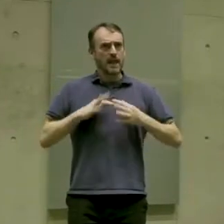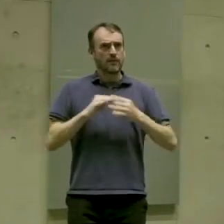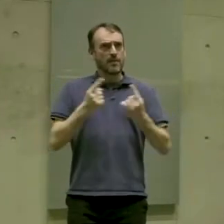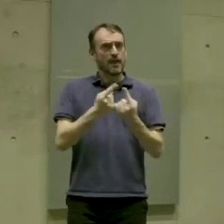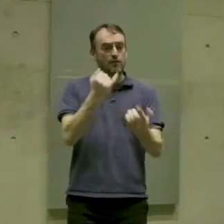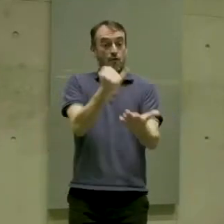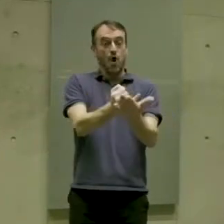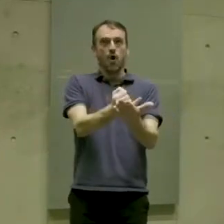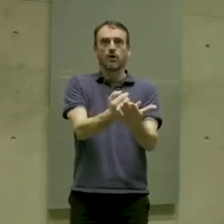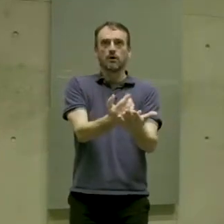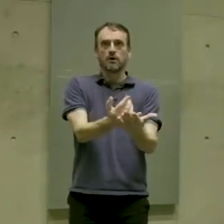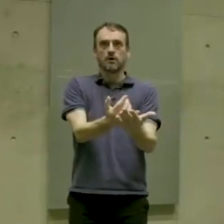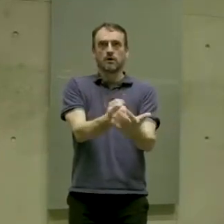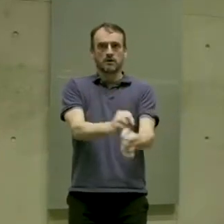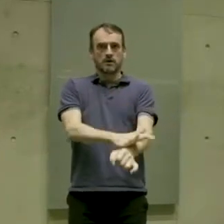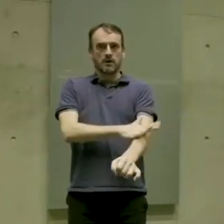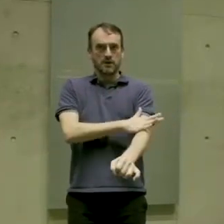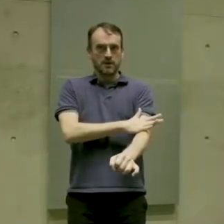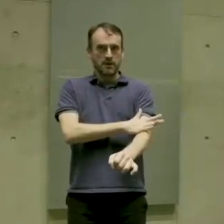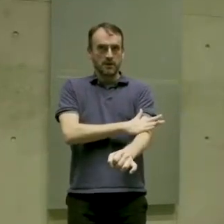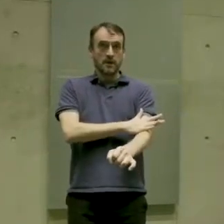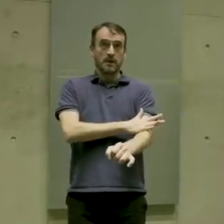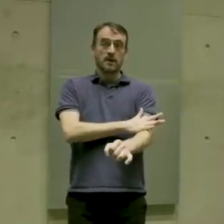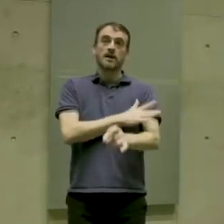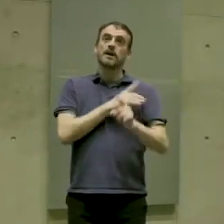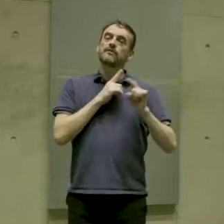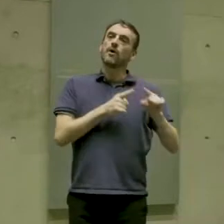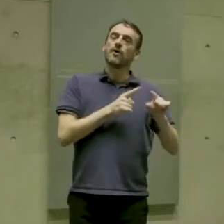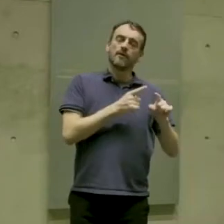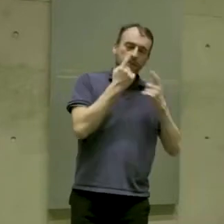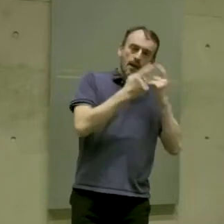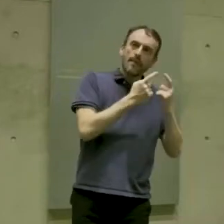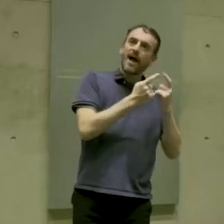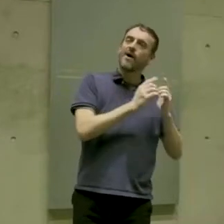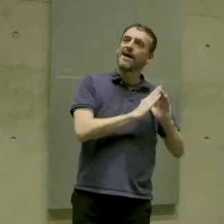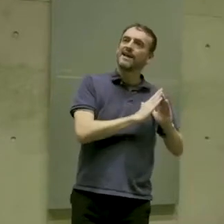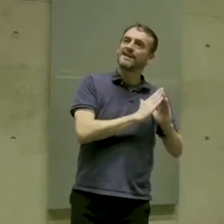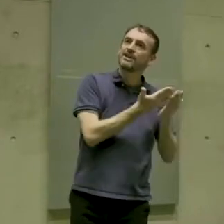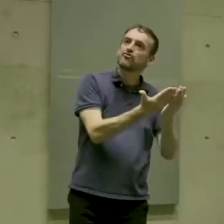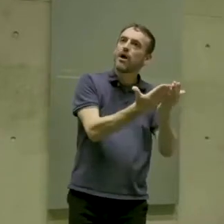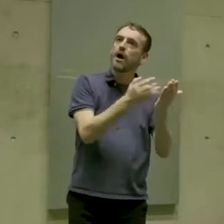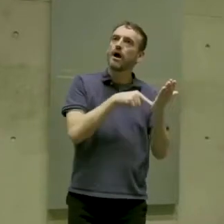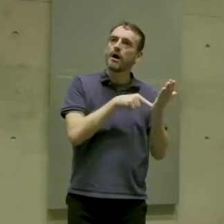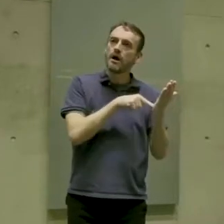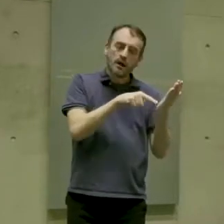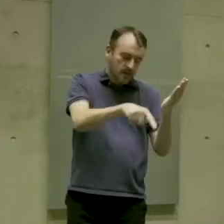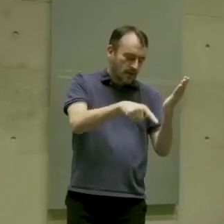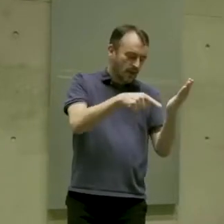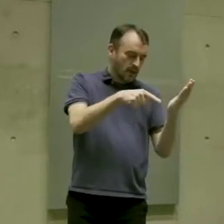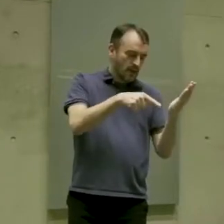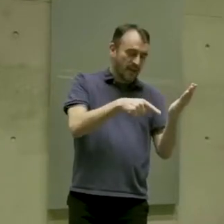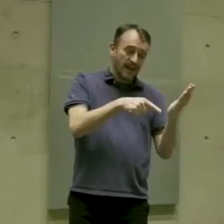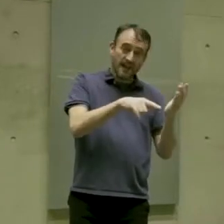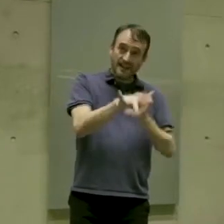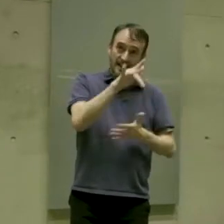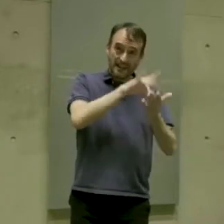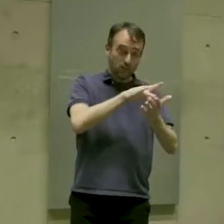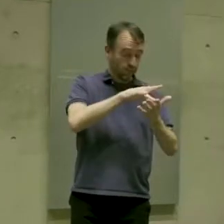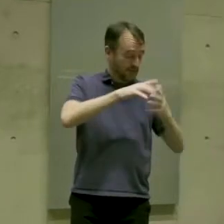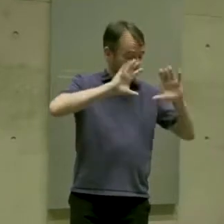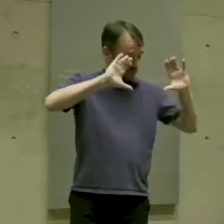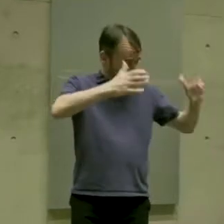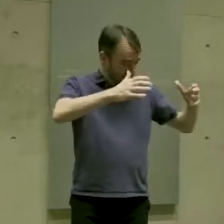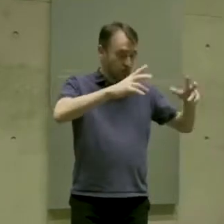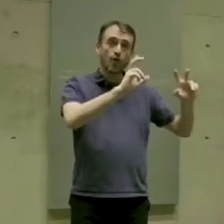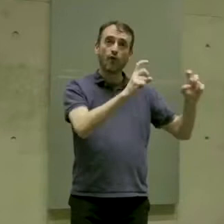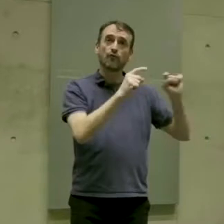even slightly into literary studies of Gothic fiction, you'll see how central to our understanding of the whole genre is